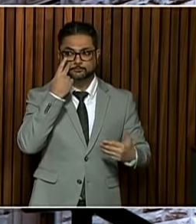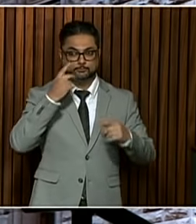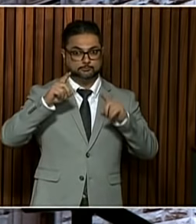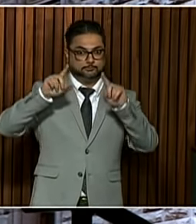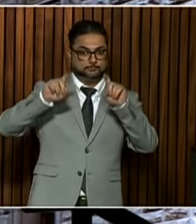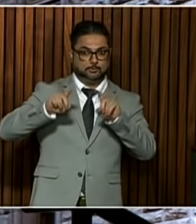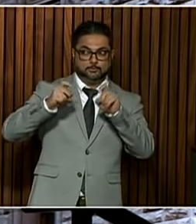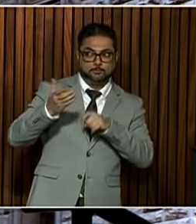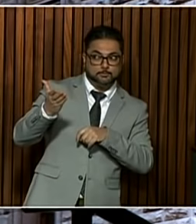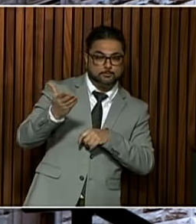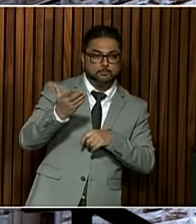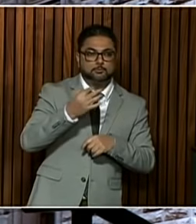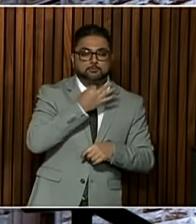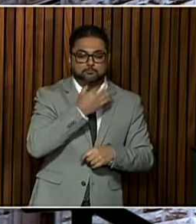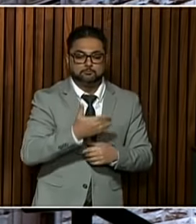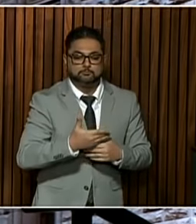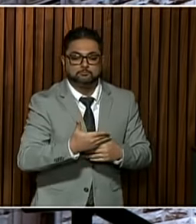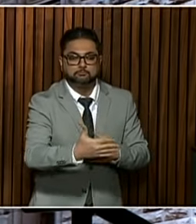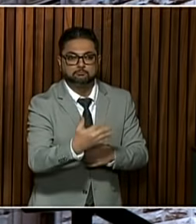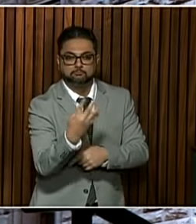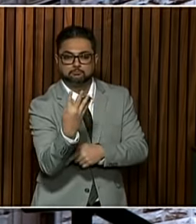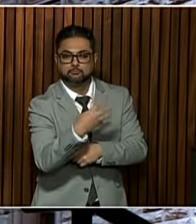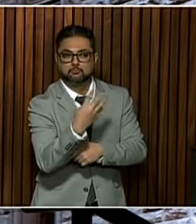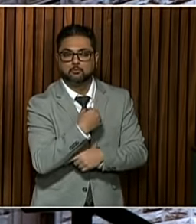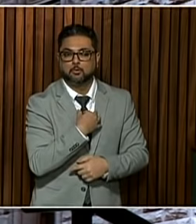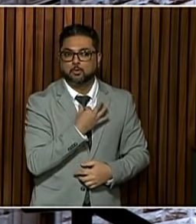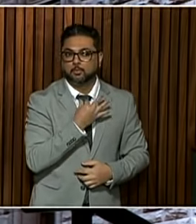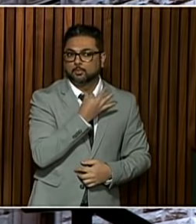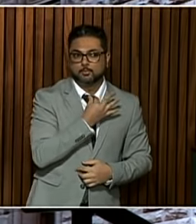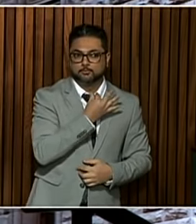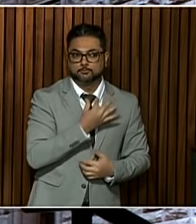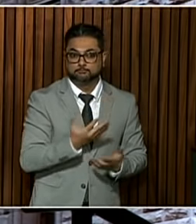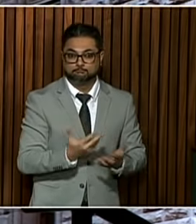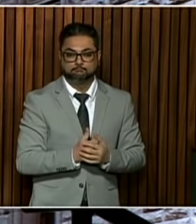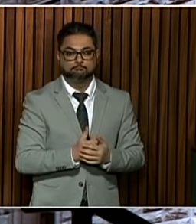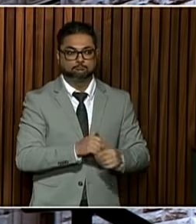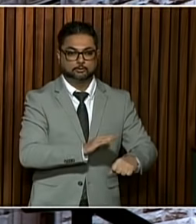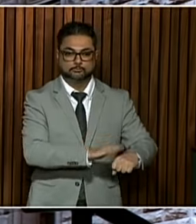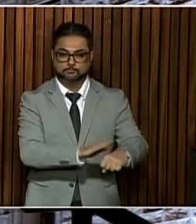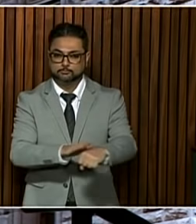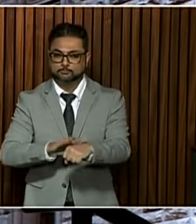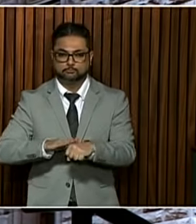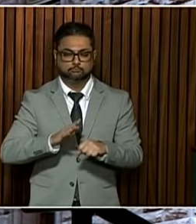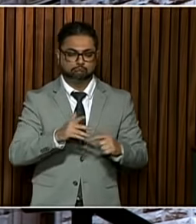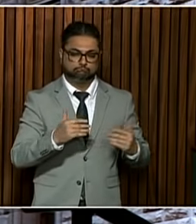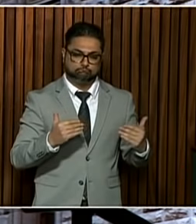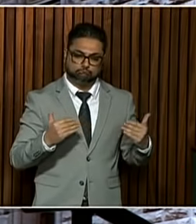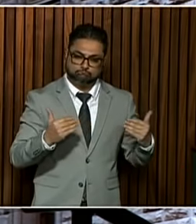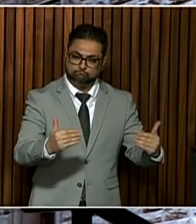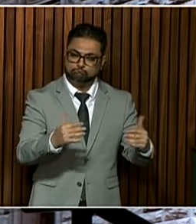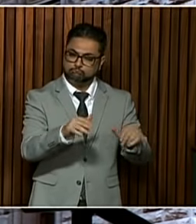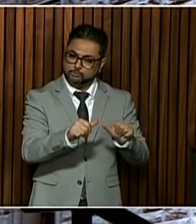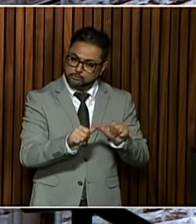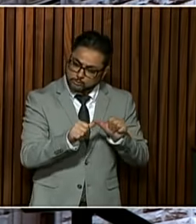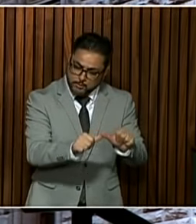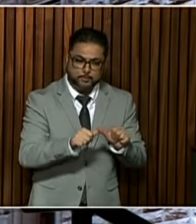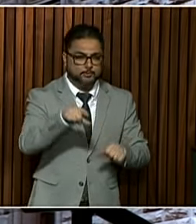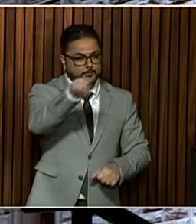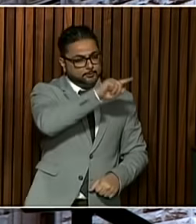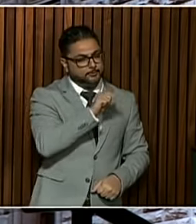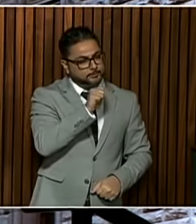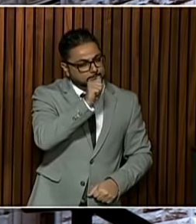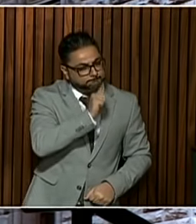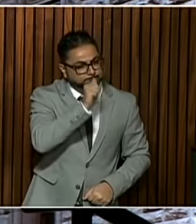it. Keep doing all those inventive ways of staying connected while being separated. And it's like